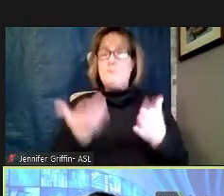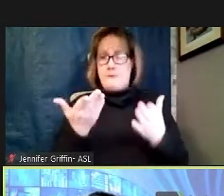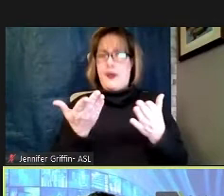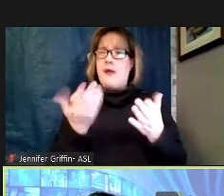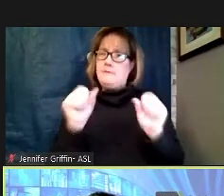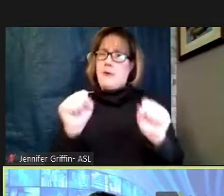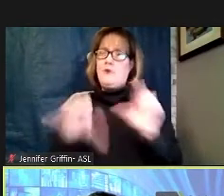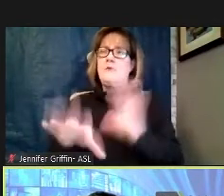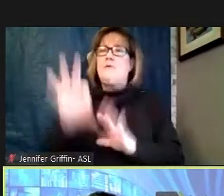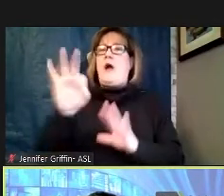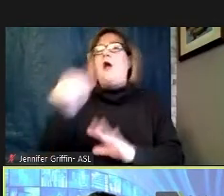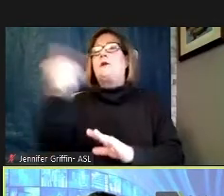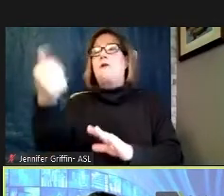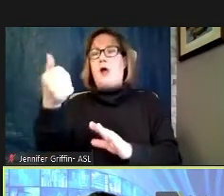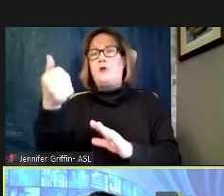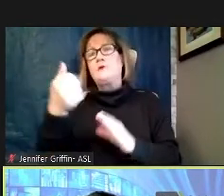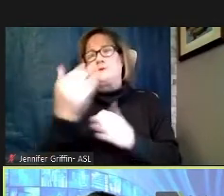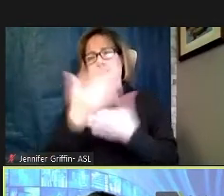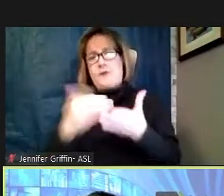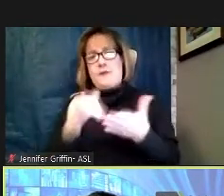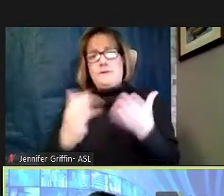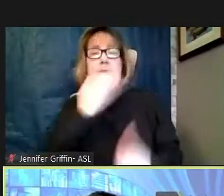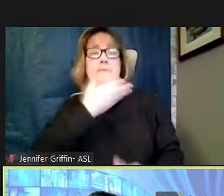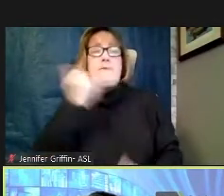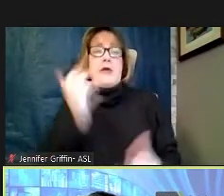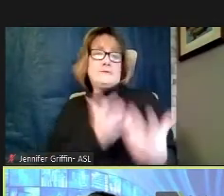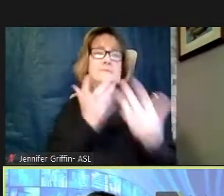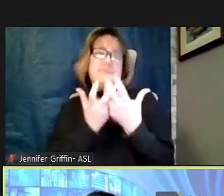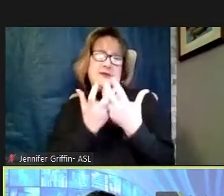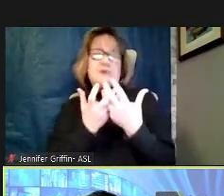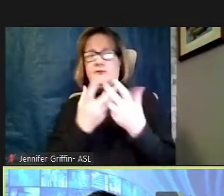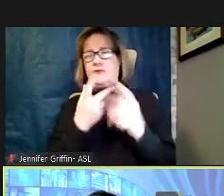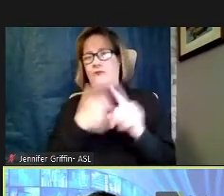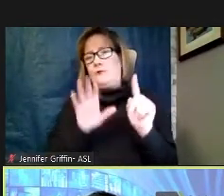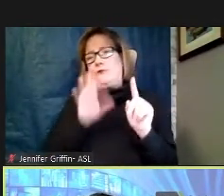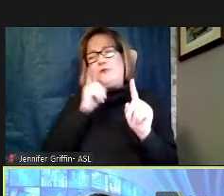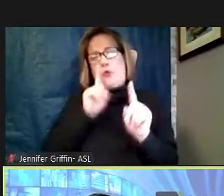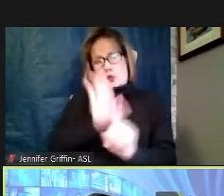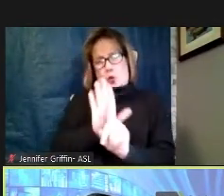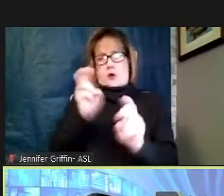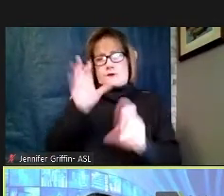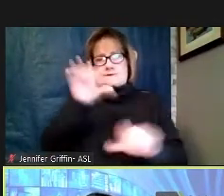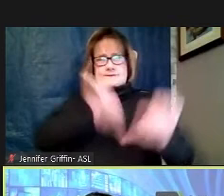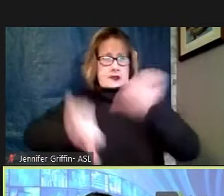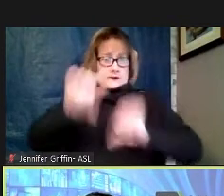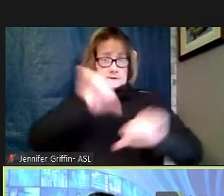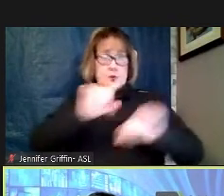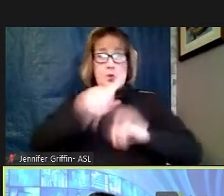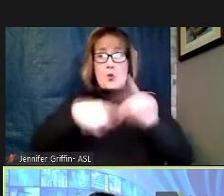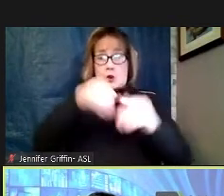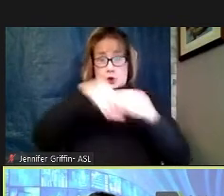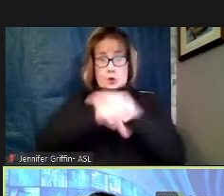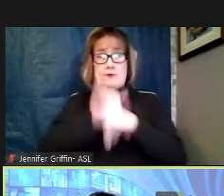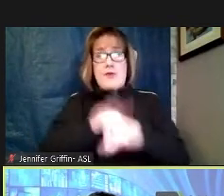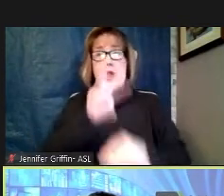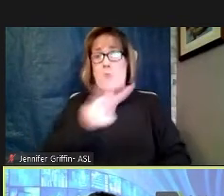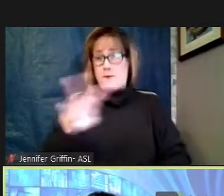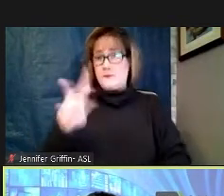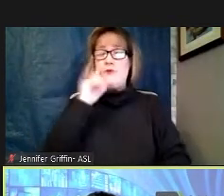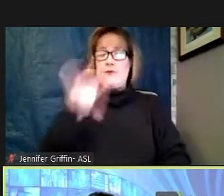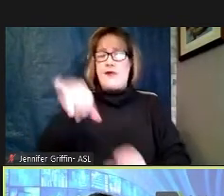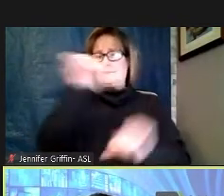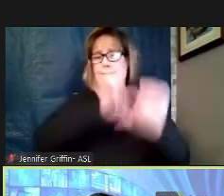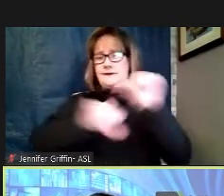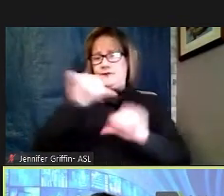to find another study section that might be a better fit from your science. Now, when you go to that website for the scientific review